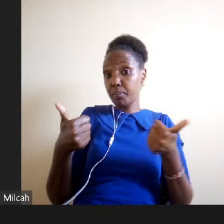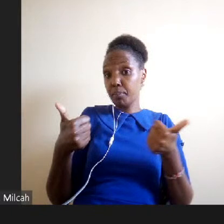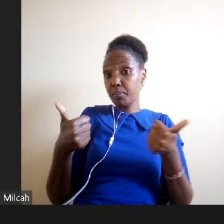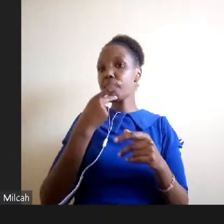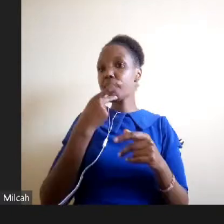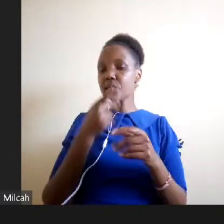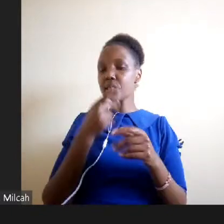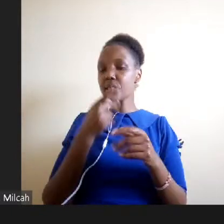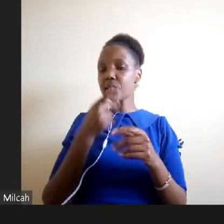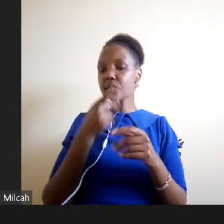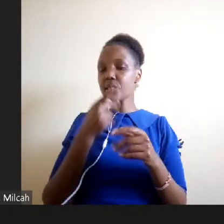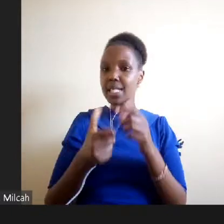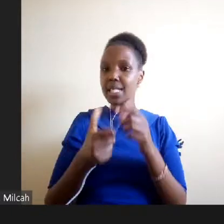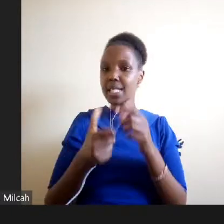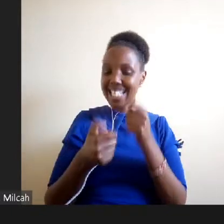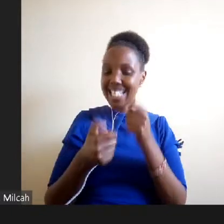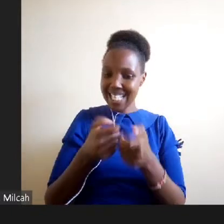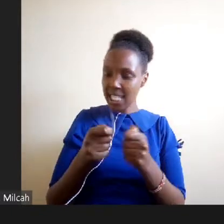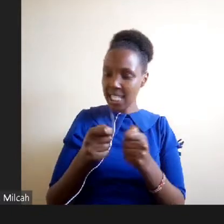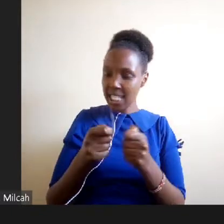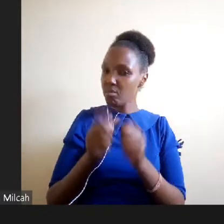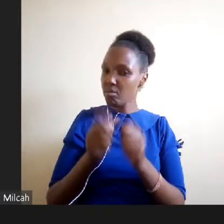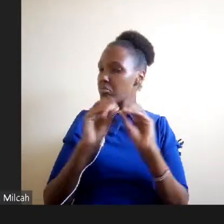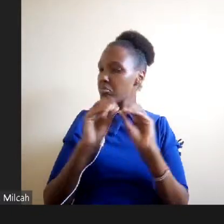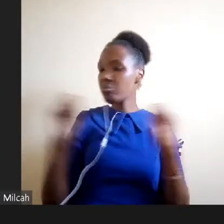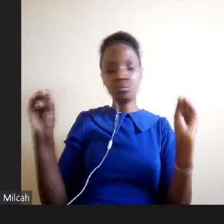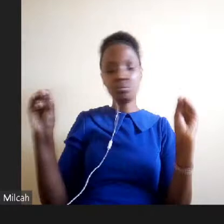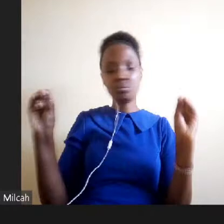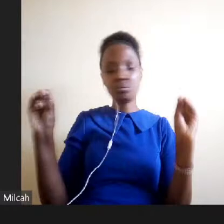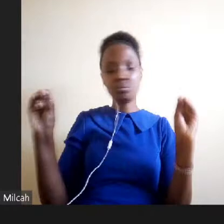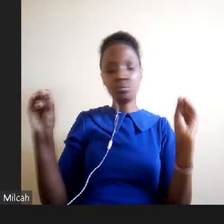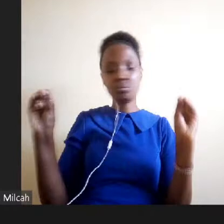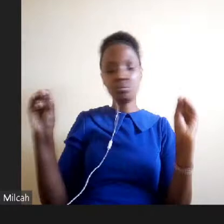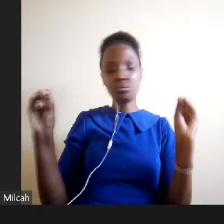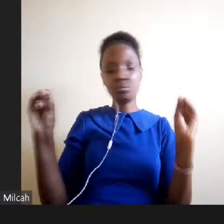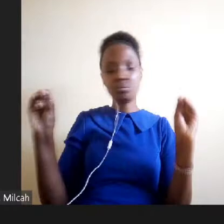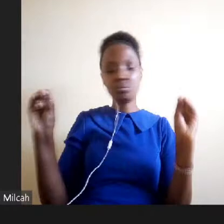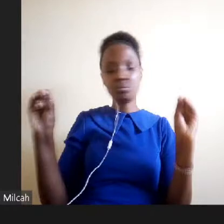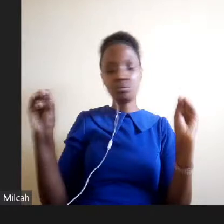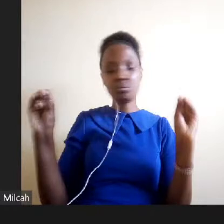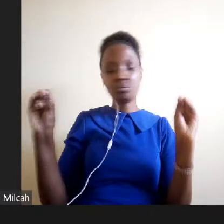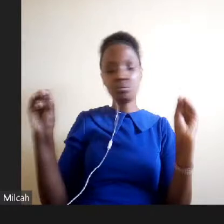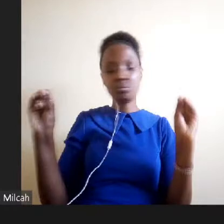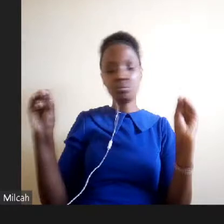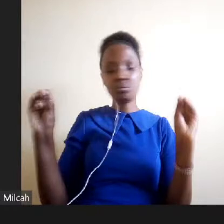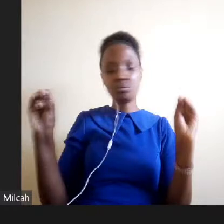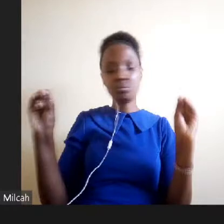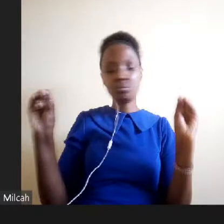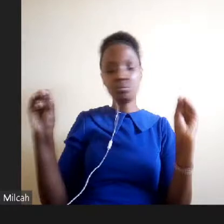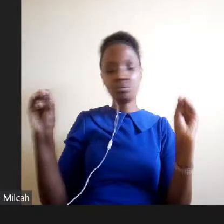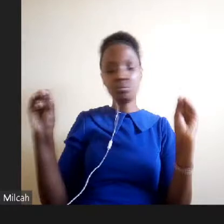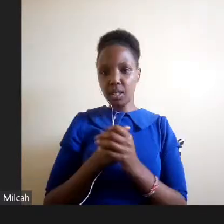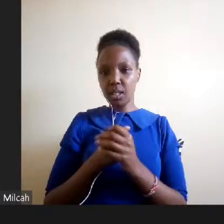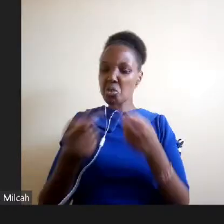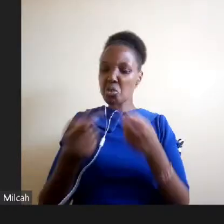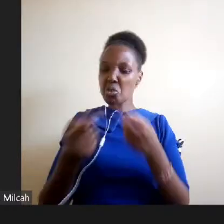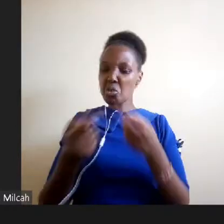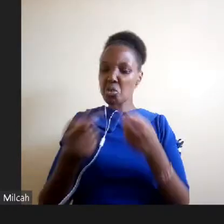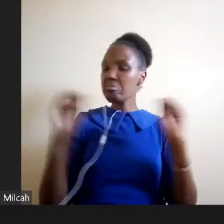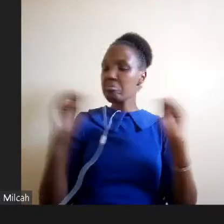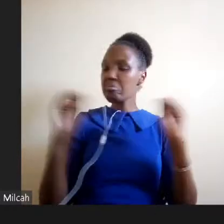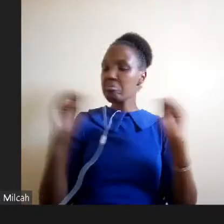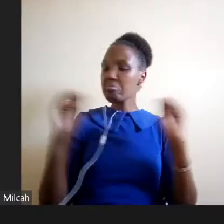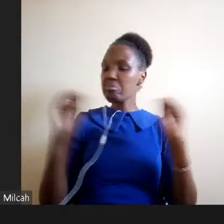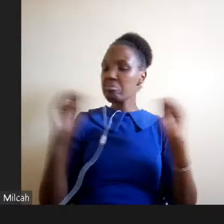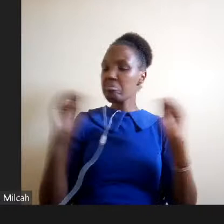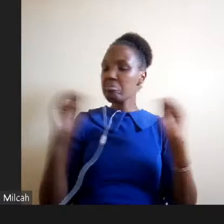off, because if children are communicating through the gaming, they're able to tell each other what they need instead of having the chat function on, and they can go